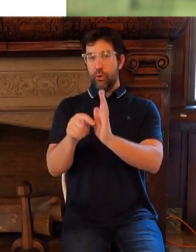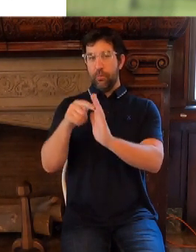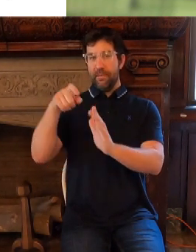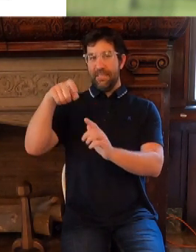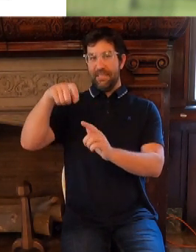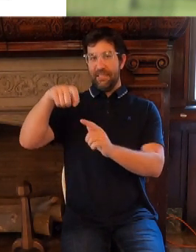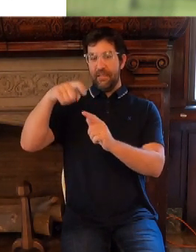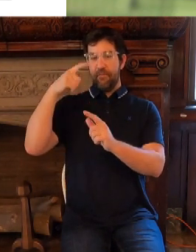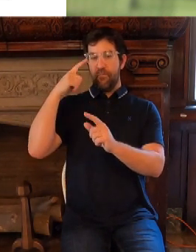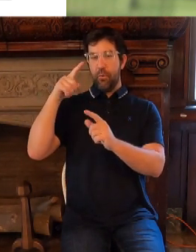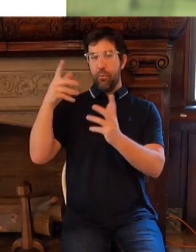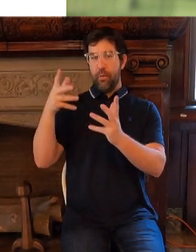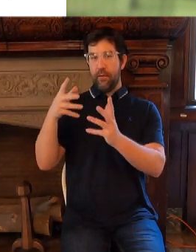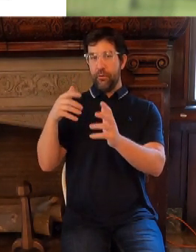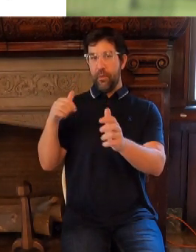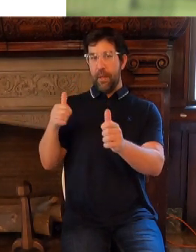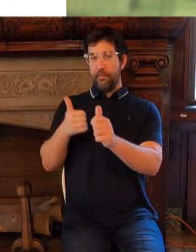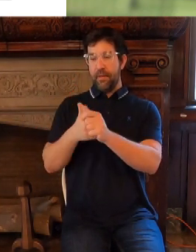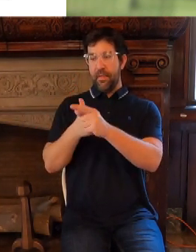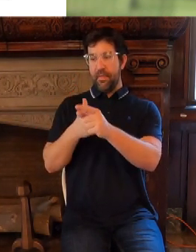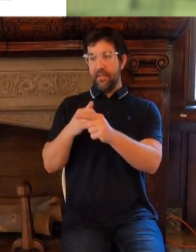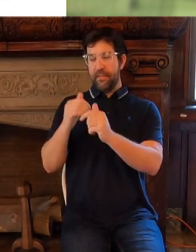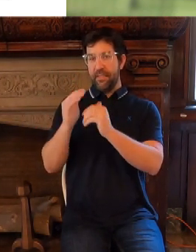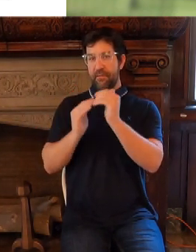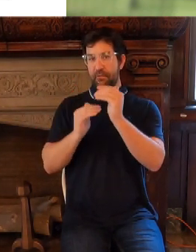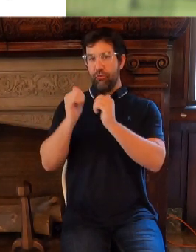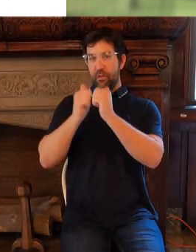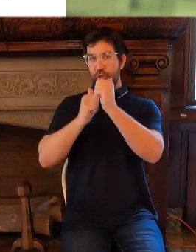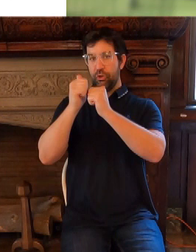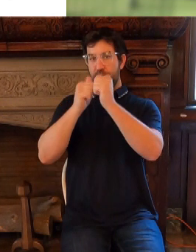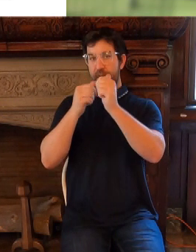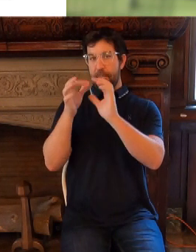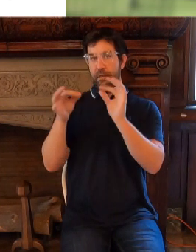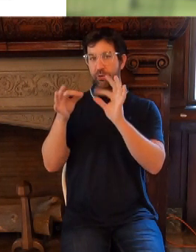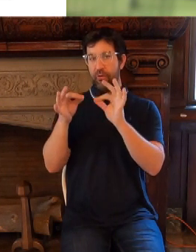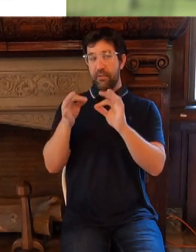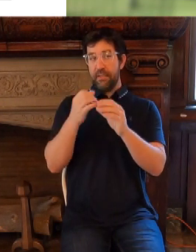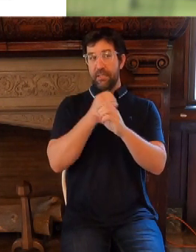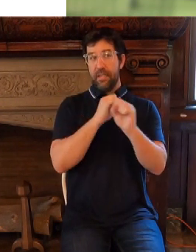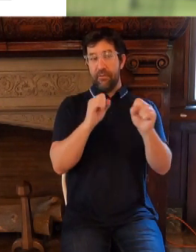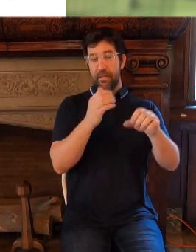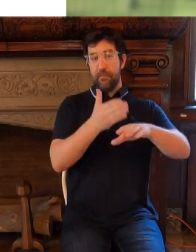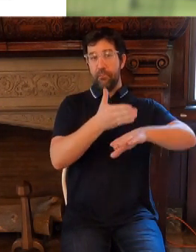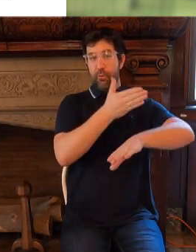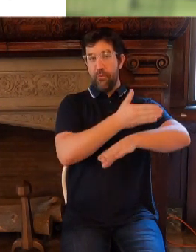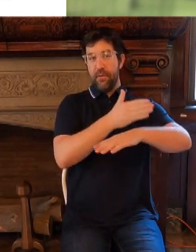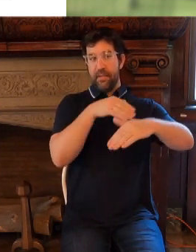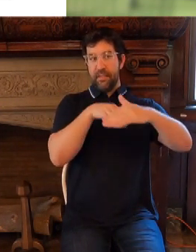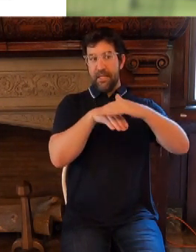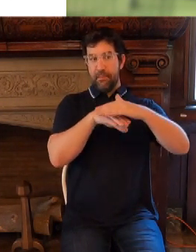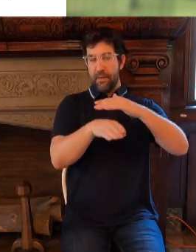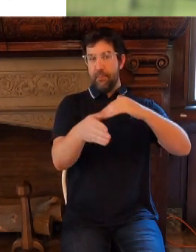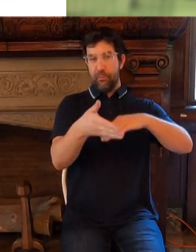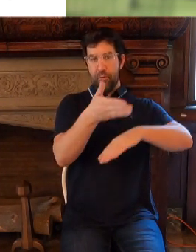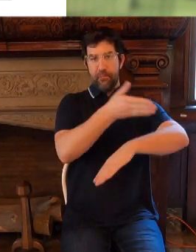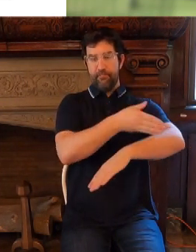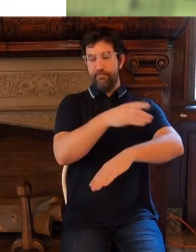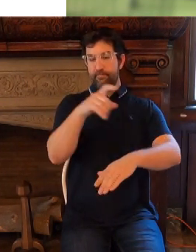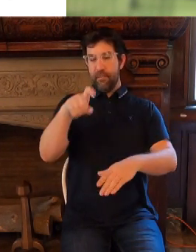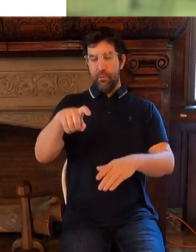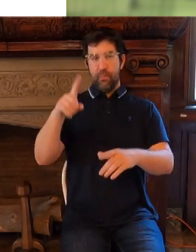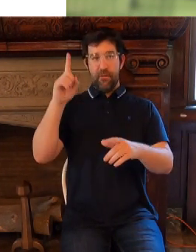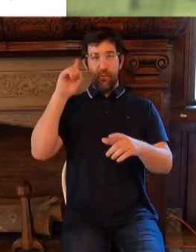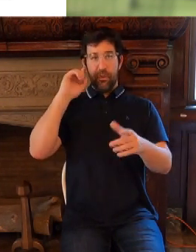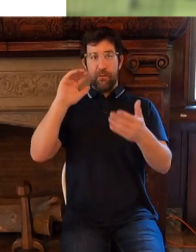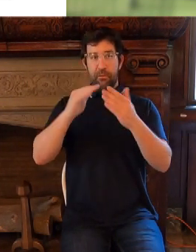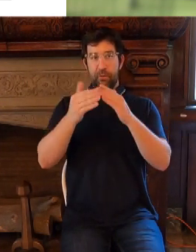There has been a long-term need to update that infrastructure that I talked about and improve safety and accessibility throughout the corridor. We've heard that from the